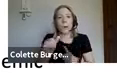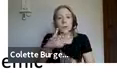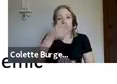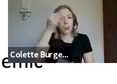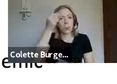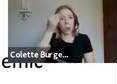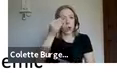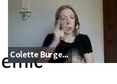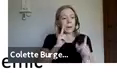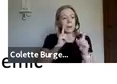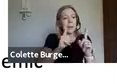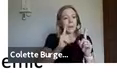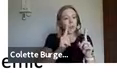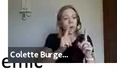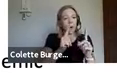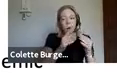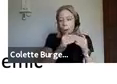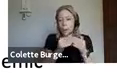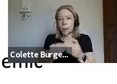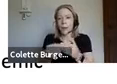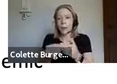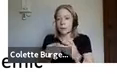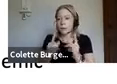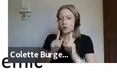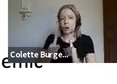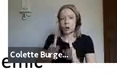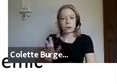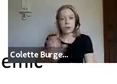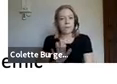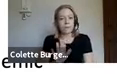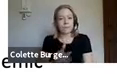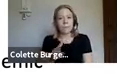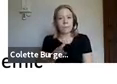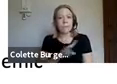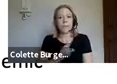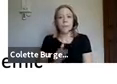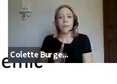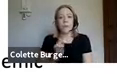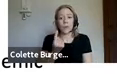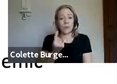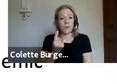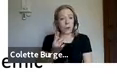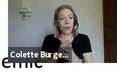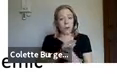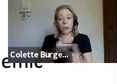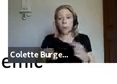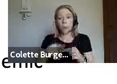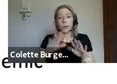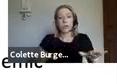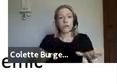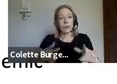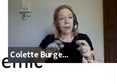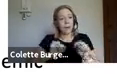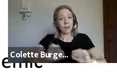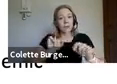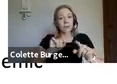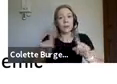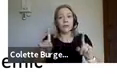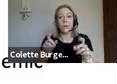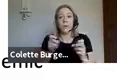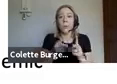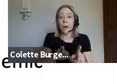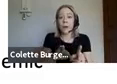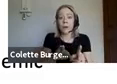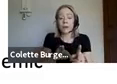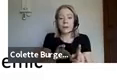teacher-directed instruction type of way. Firstly, this is because children all have different diverse pathways of development. And